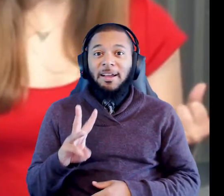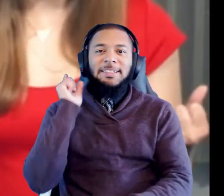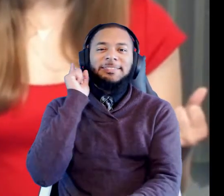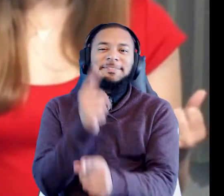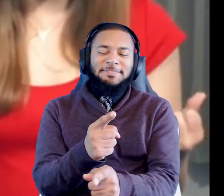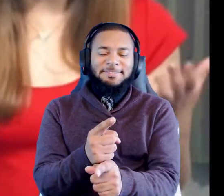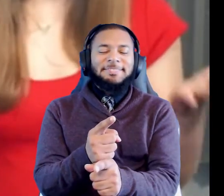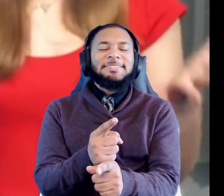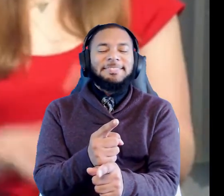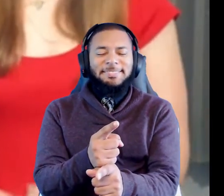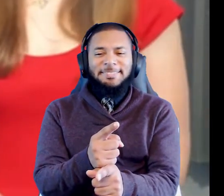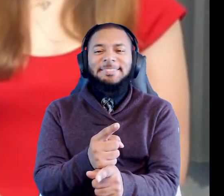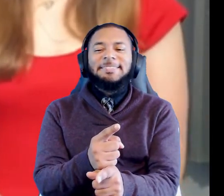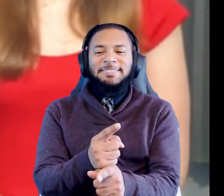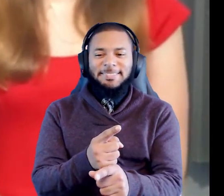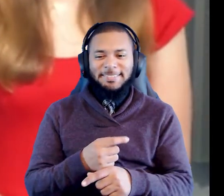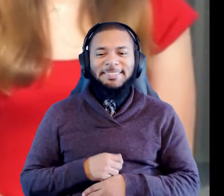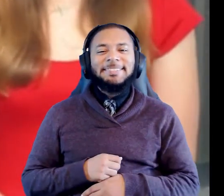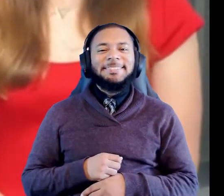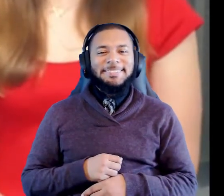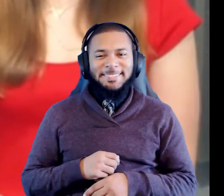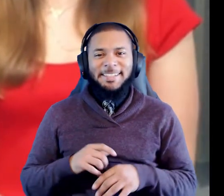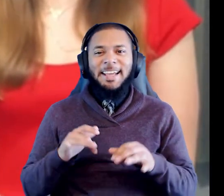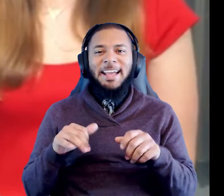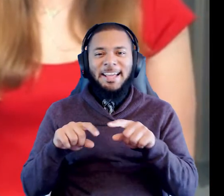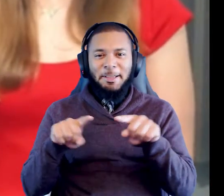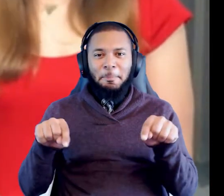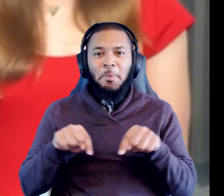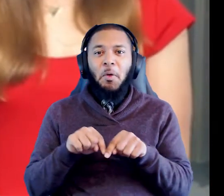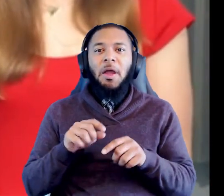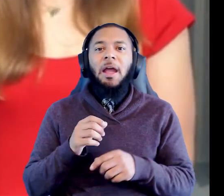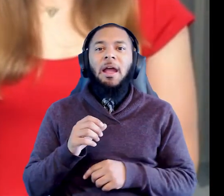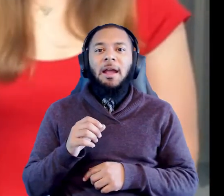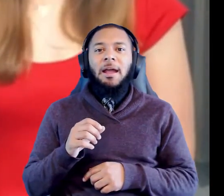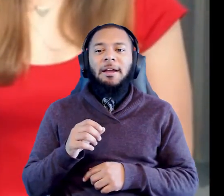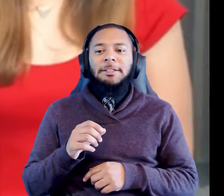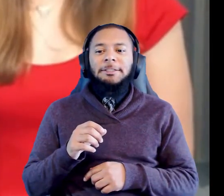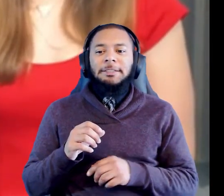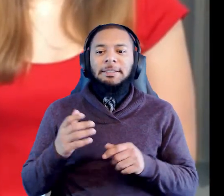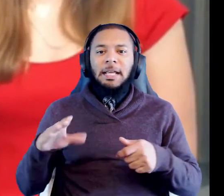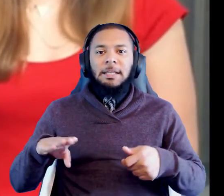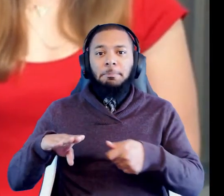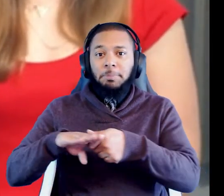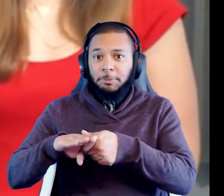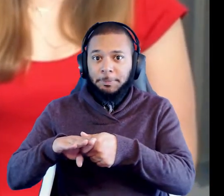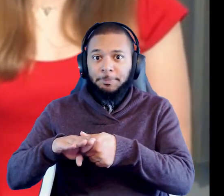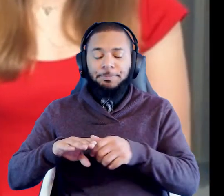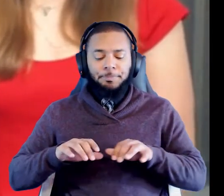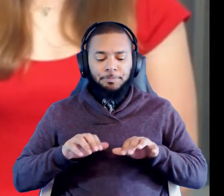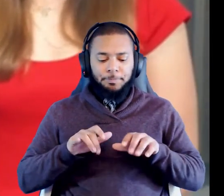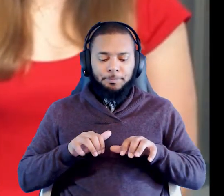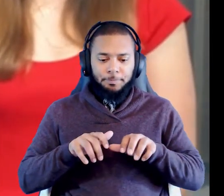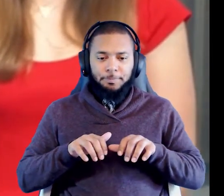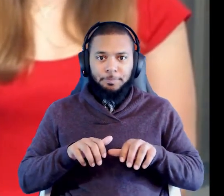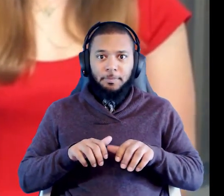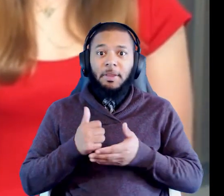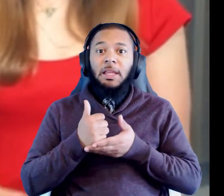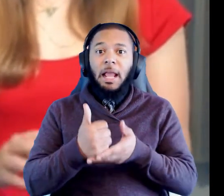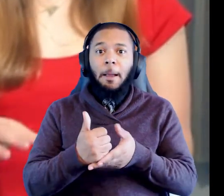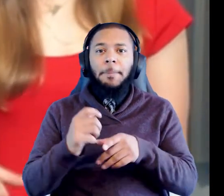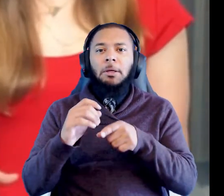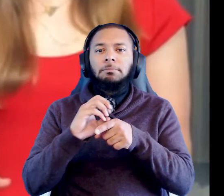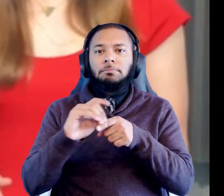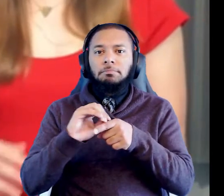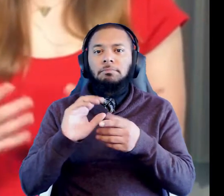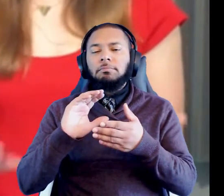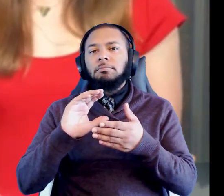you are correct a keyboard is a piece of hardware that is an input device that is used to program computers it's